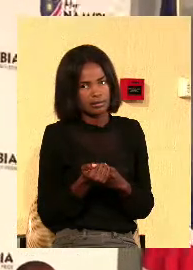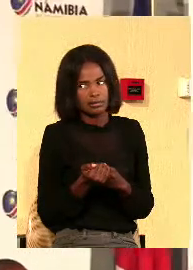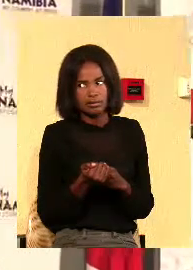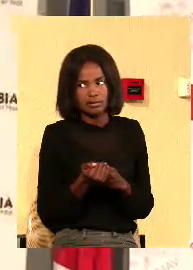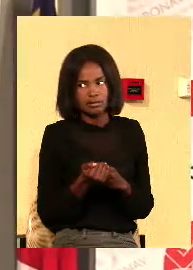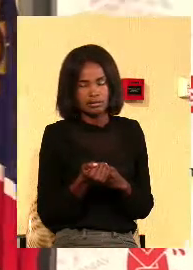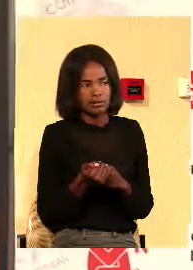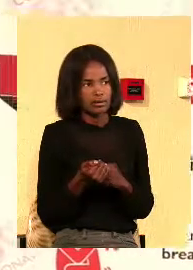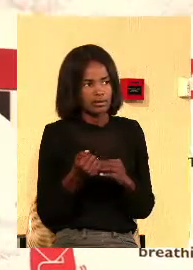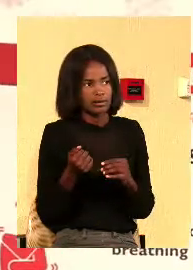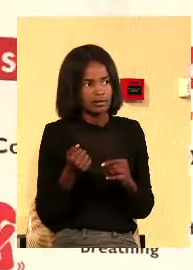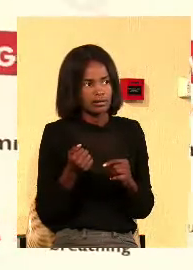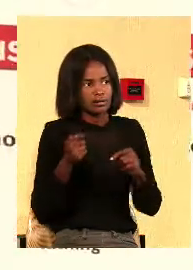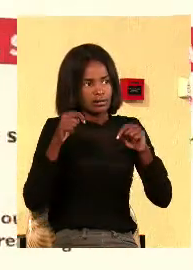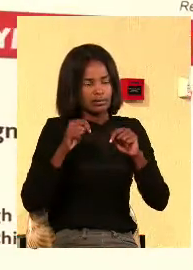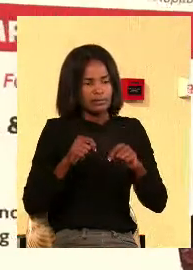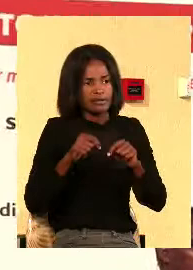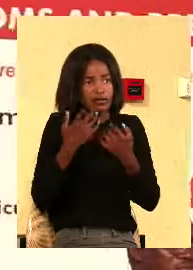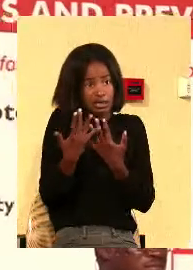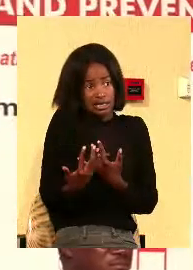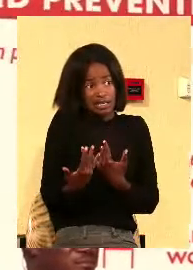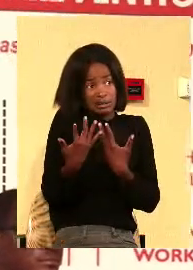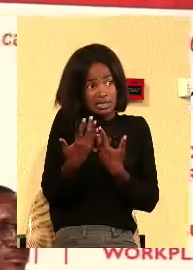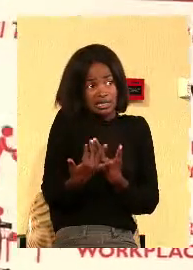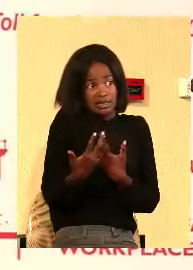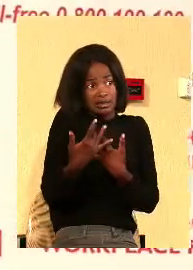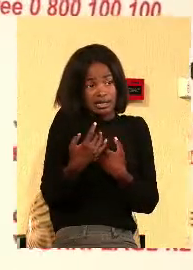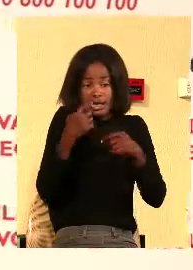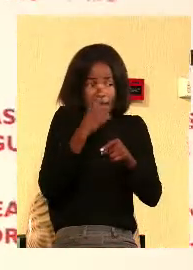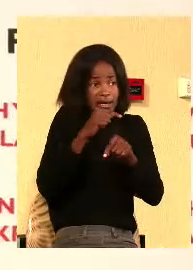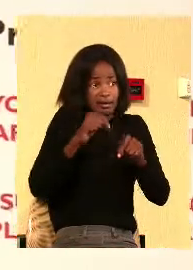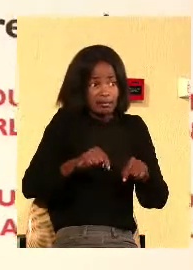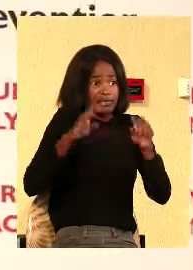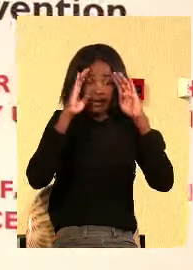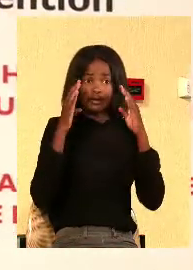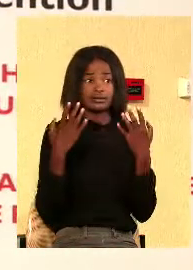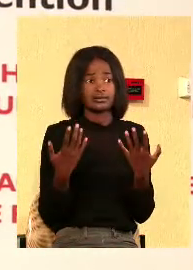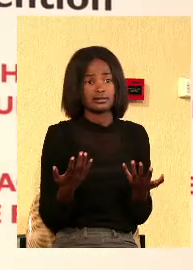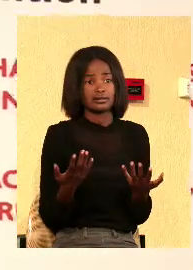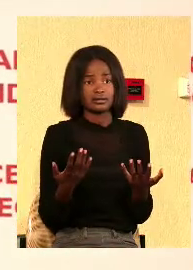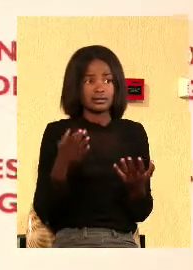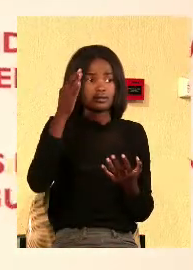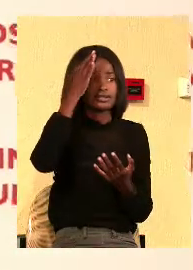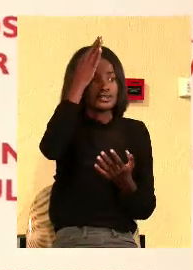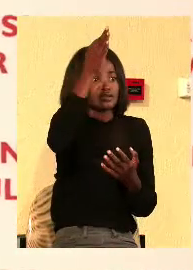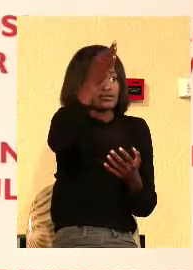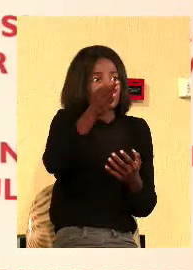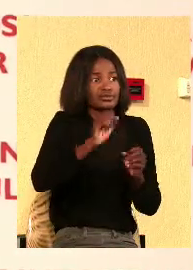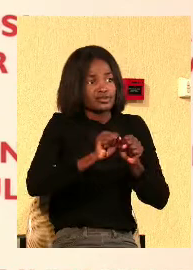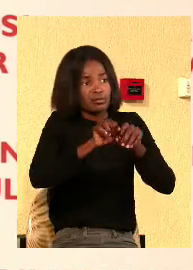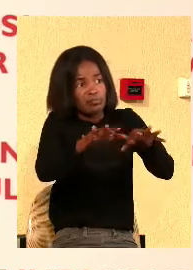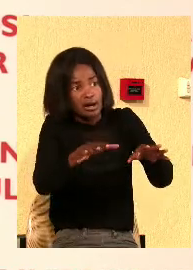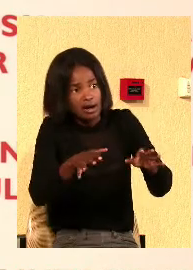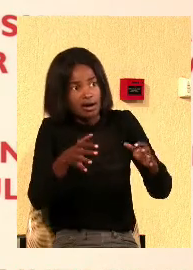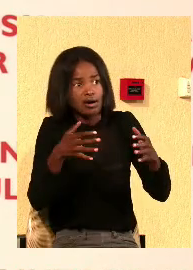the situation is unfolding, and we don't really know what will happen next week